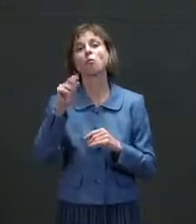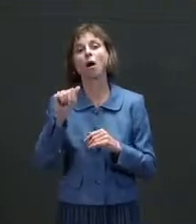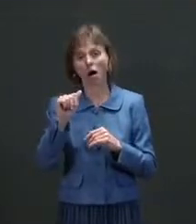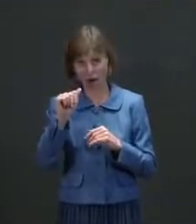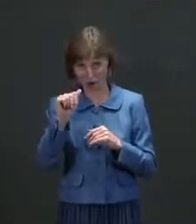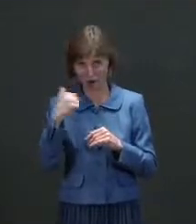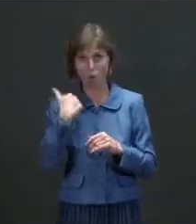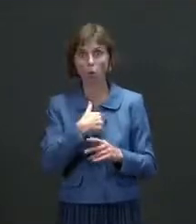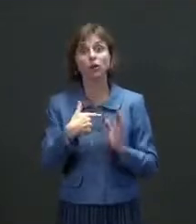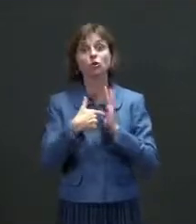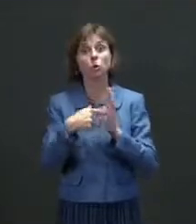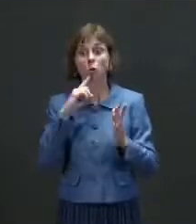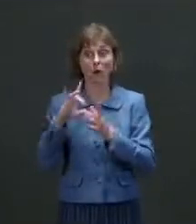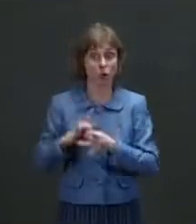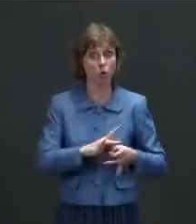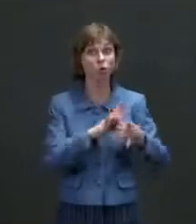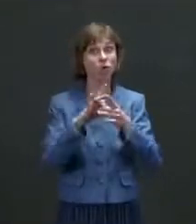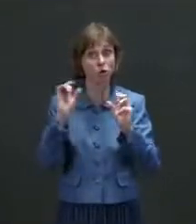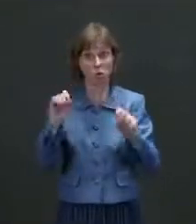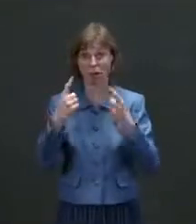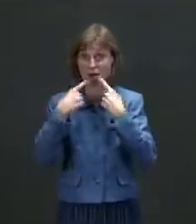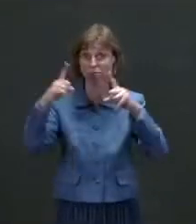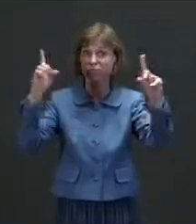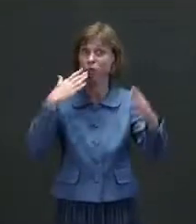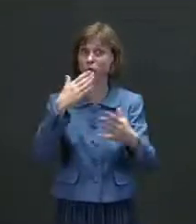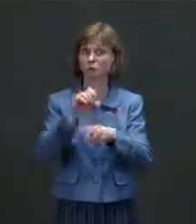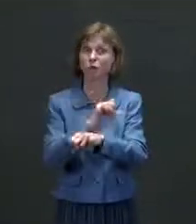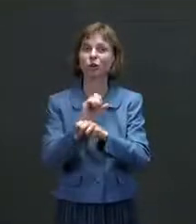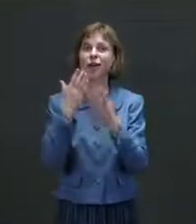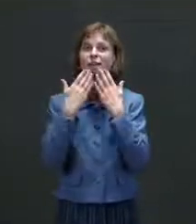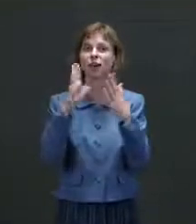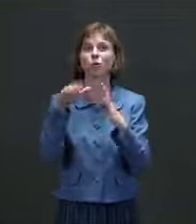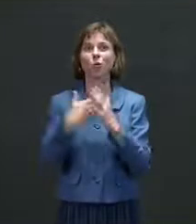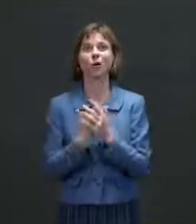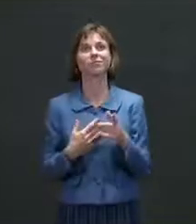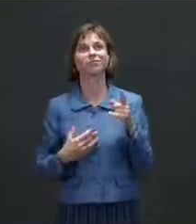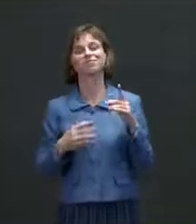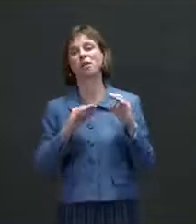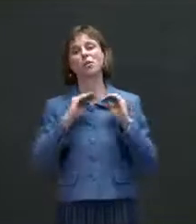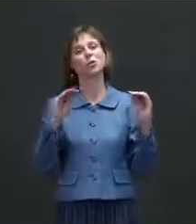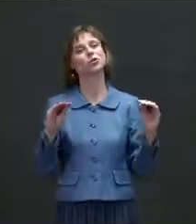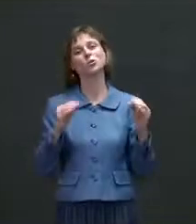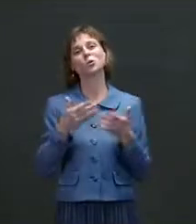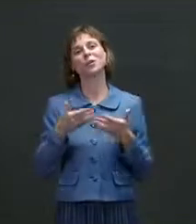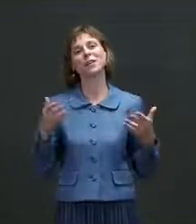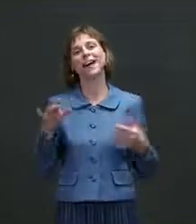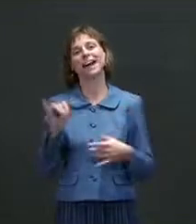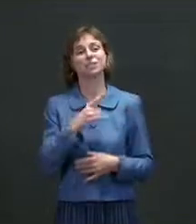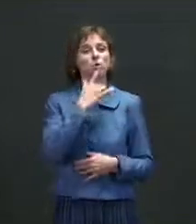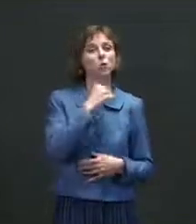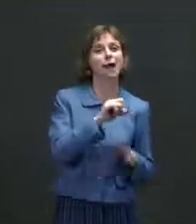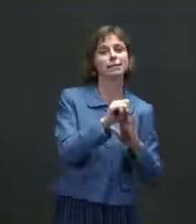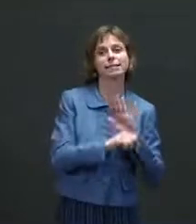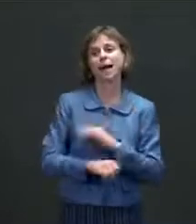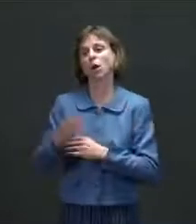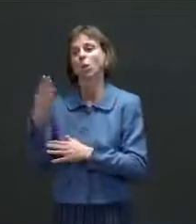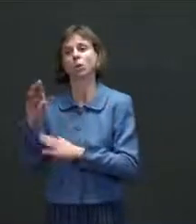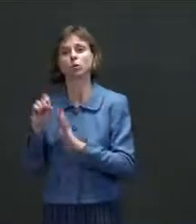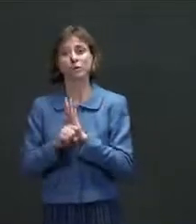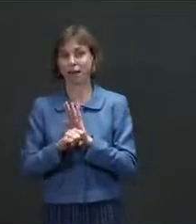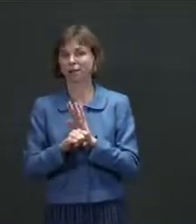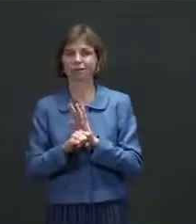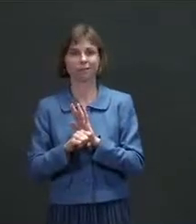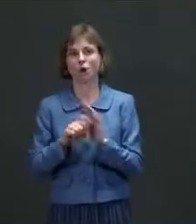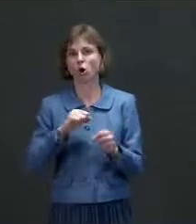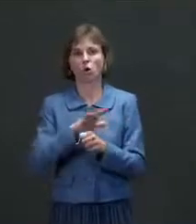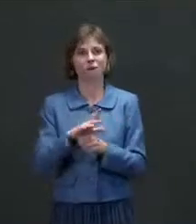we are unified, we can get a lot of good work done. So thank you all. There's no such thing as a red state or a blue state when it comes to COVID. There's